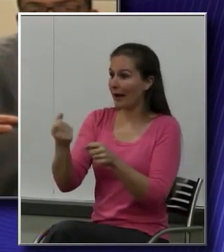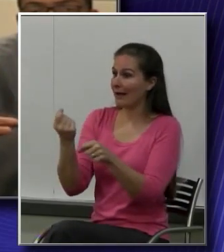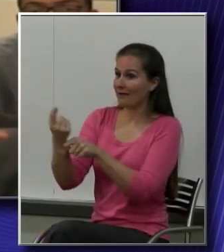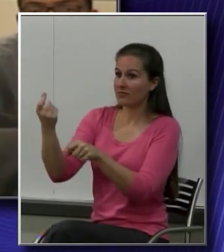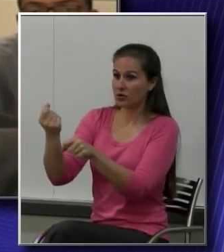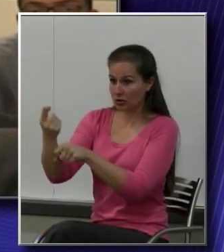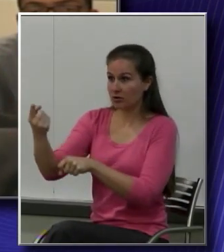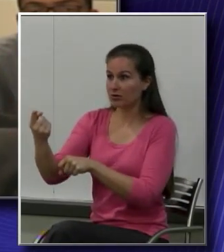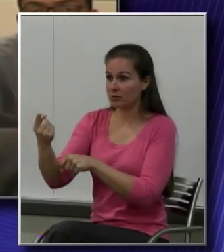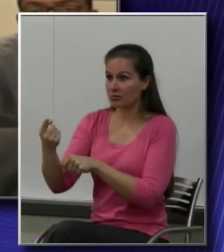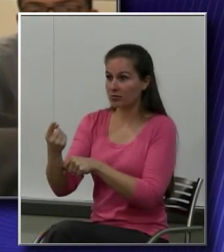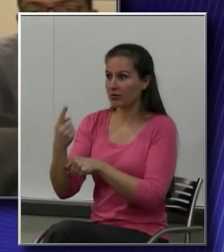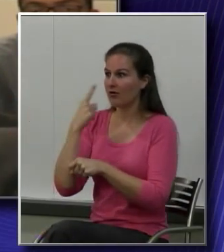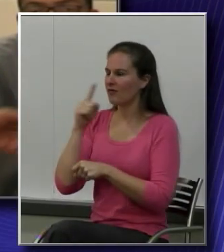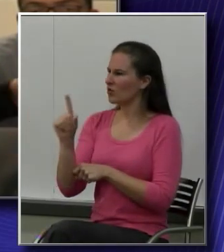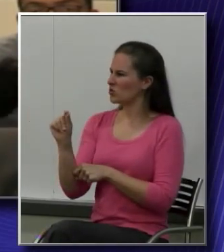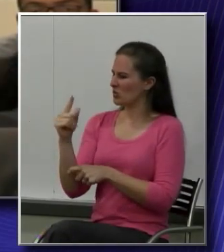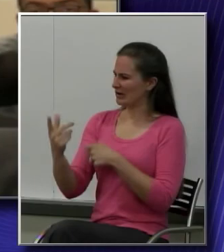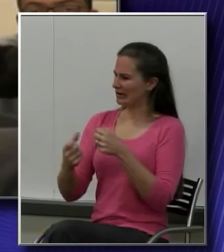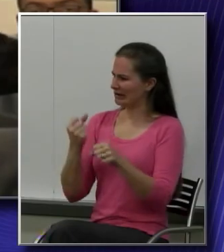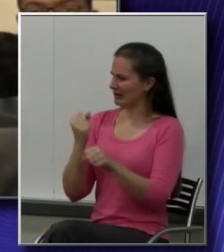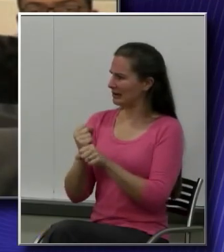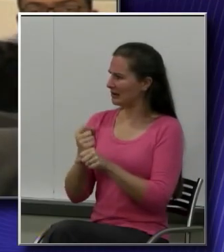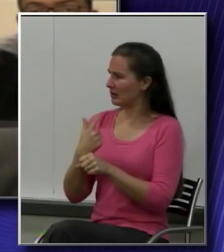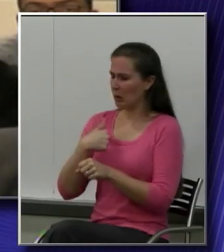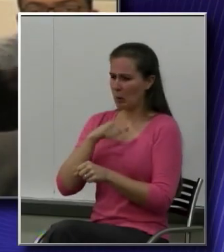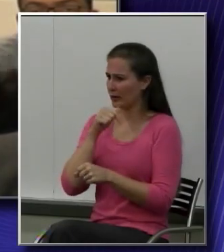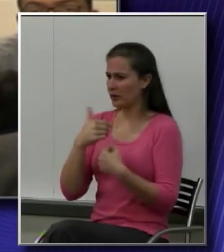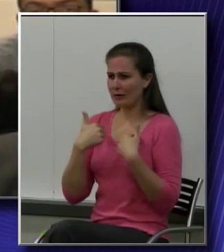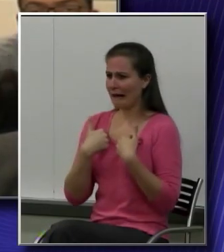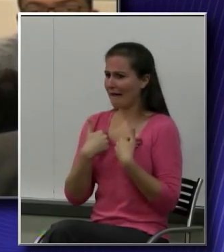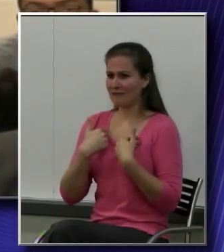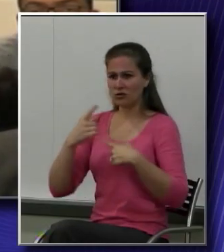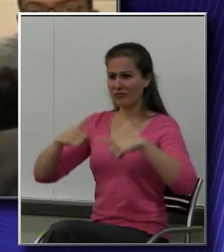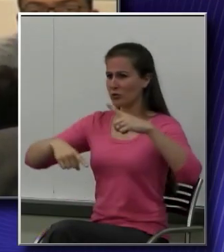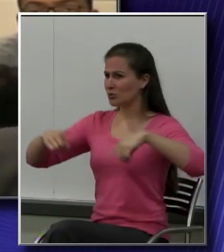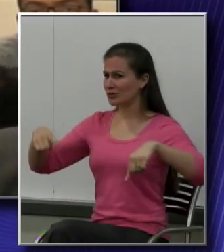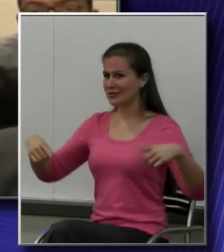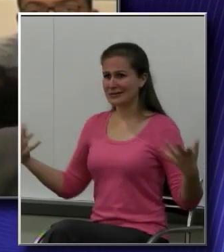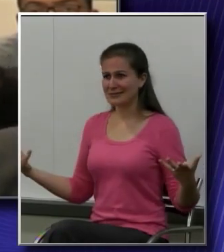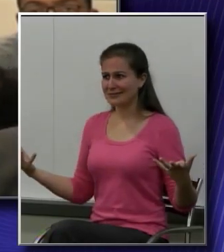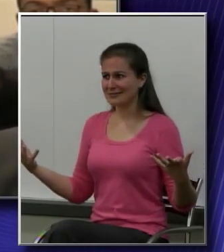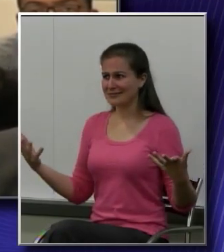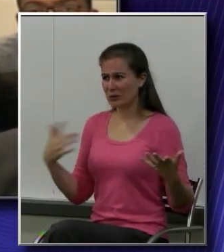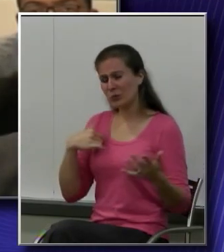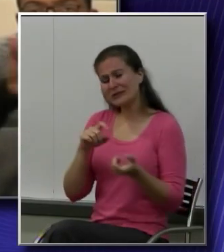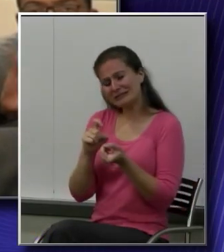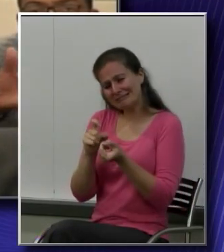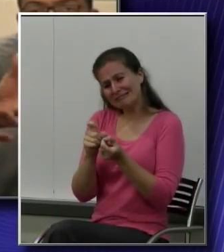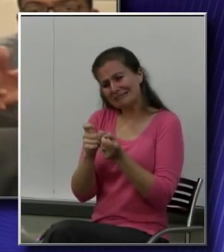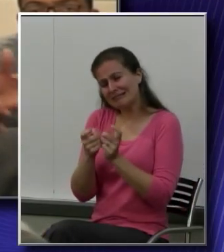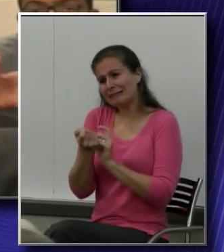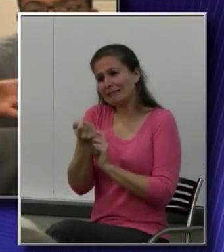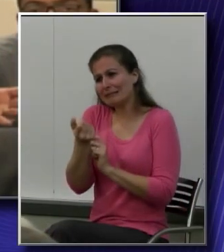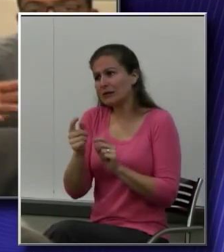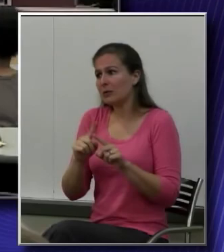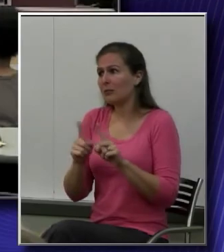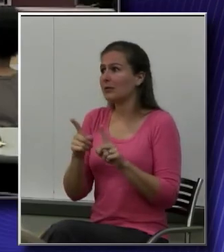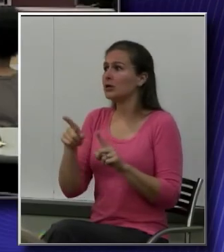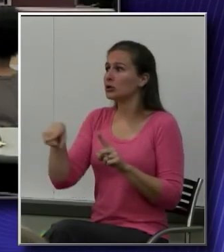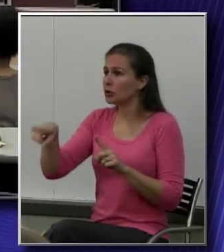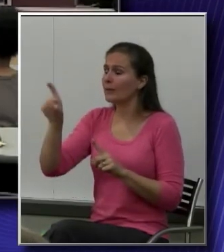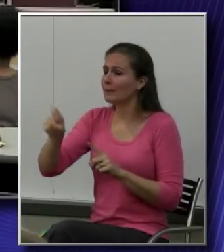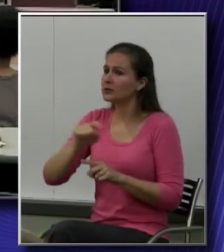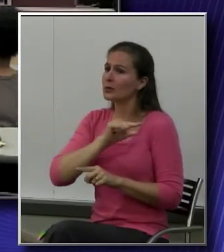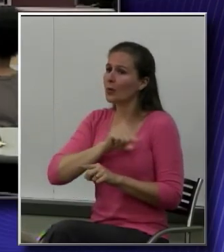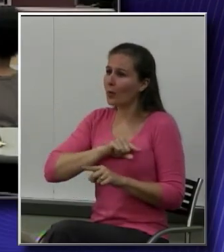greatest. In 20-some years, we're going to have a whole lot more diversity when you change. Unless you are providing